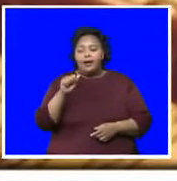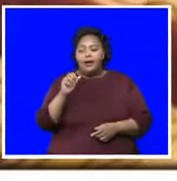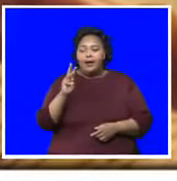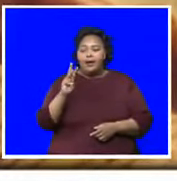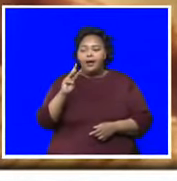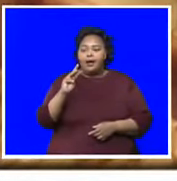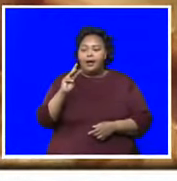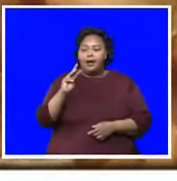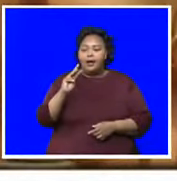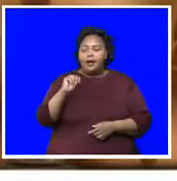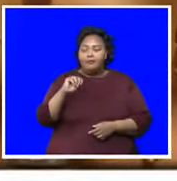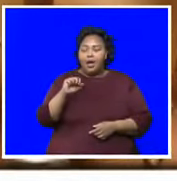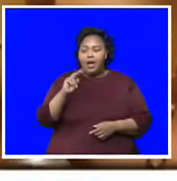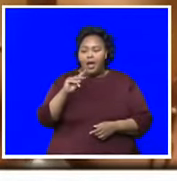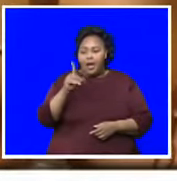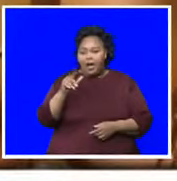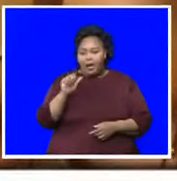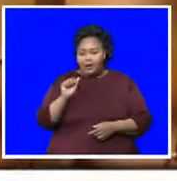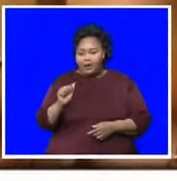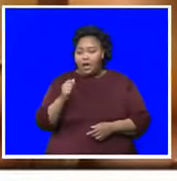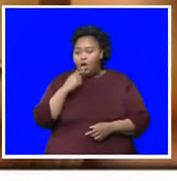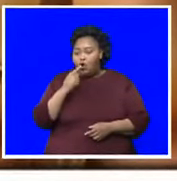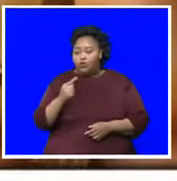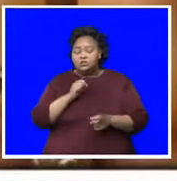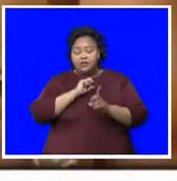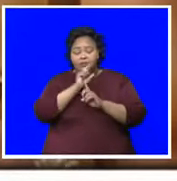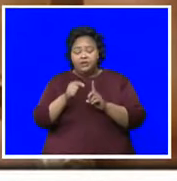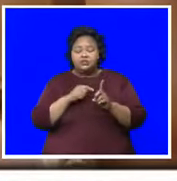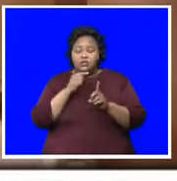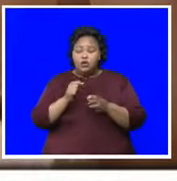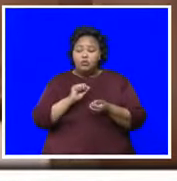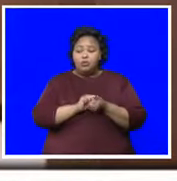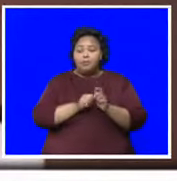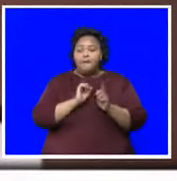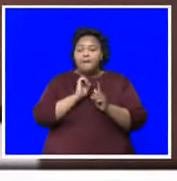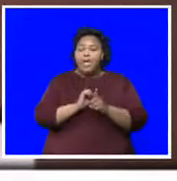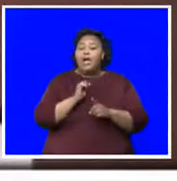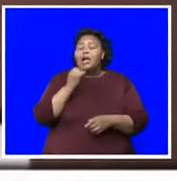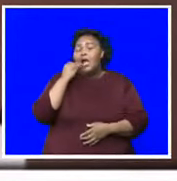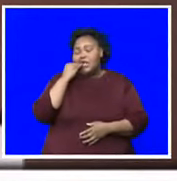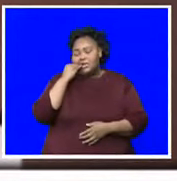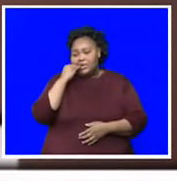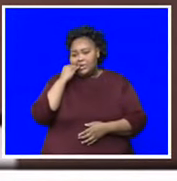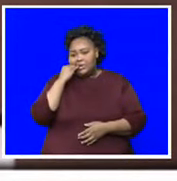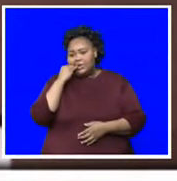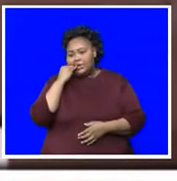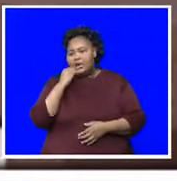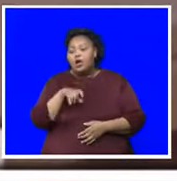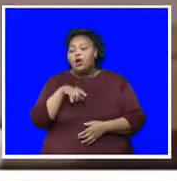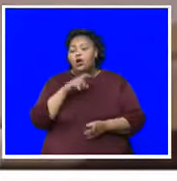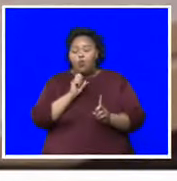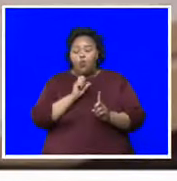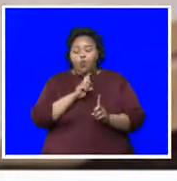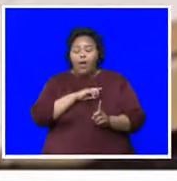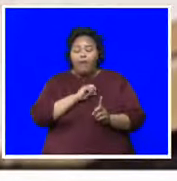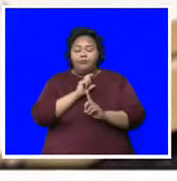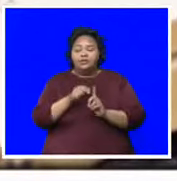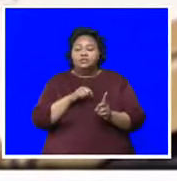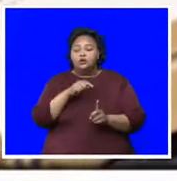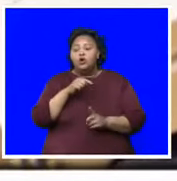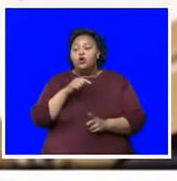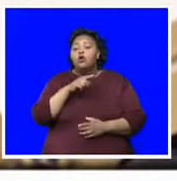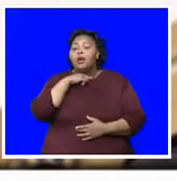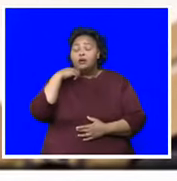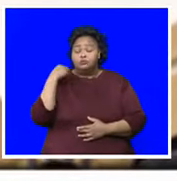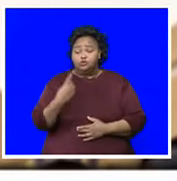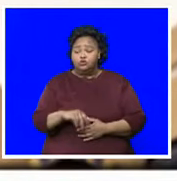denied being physical with the deceased. Ndlangamandla told the court that her instructions were that the witness quoted the